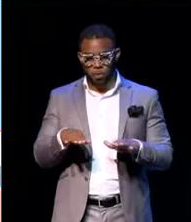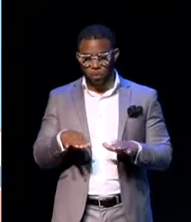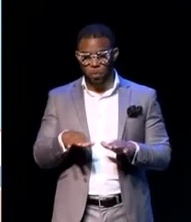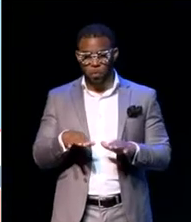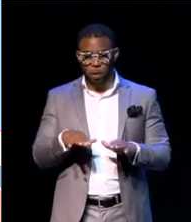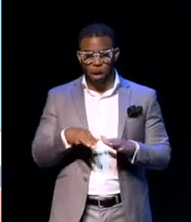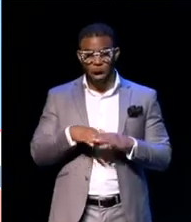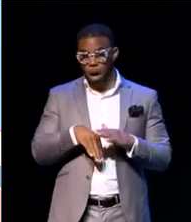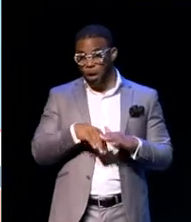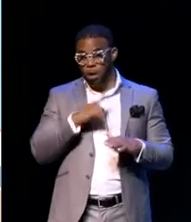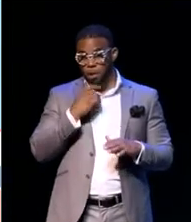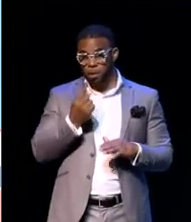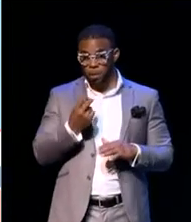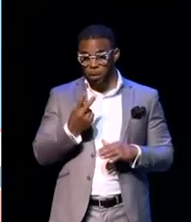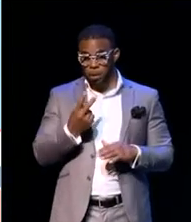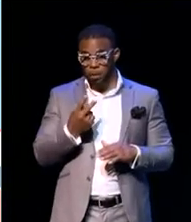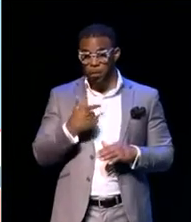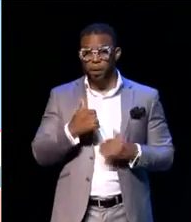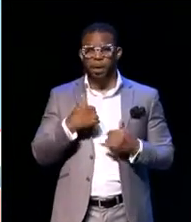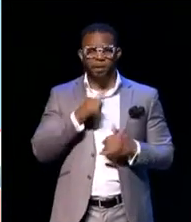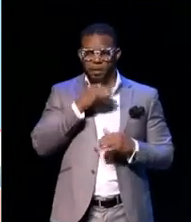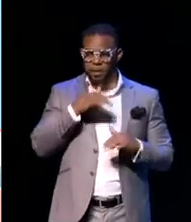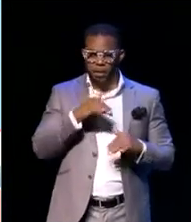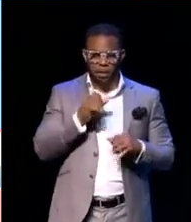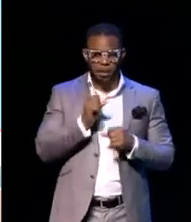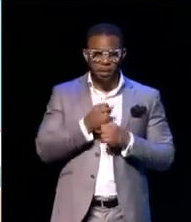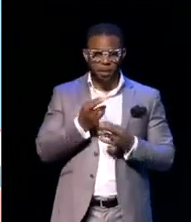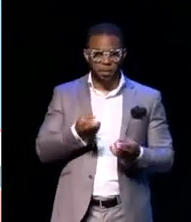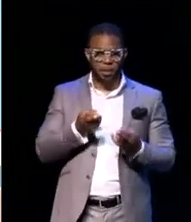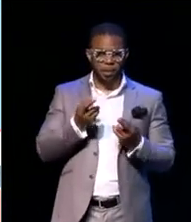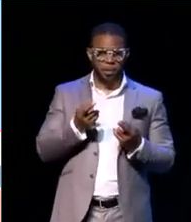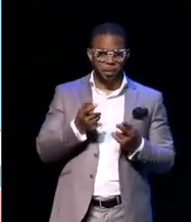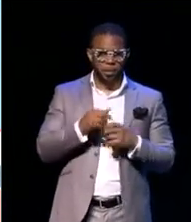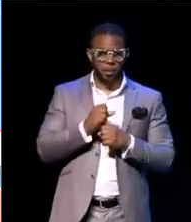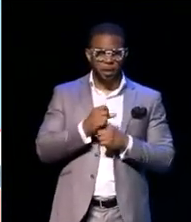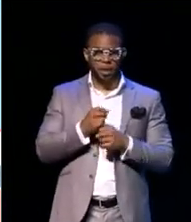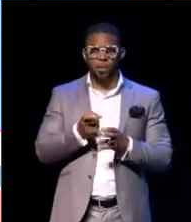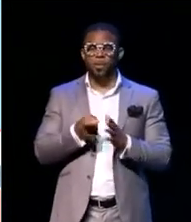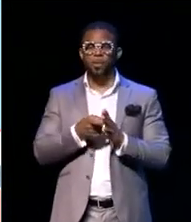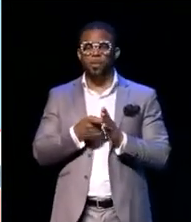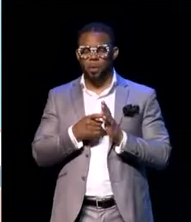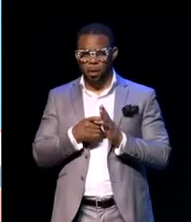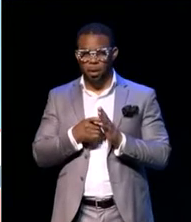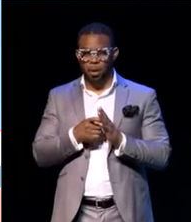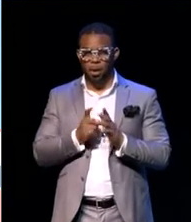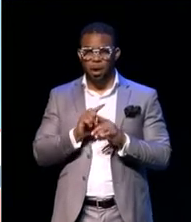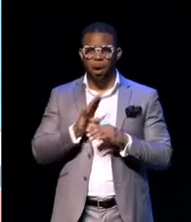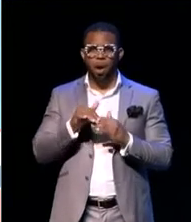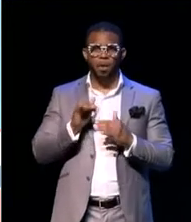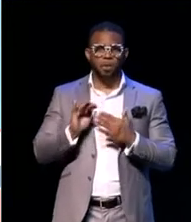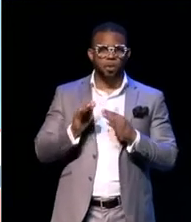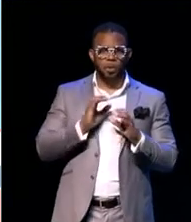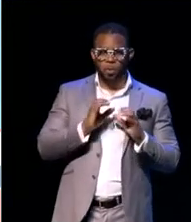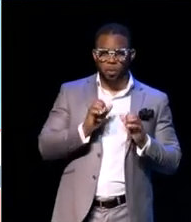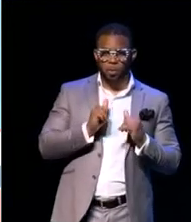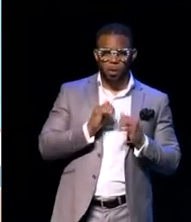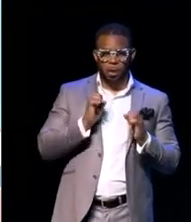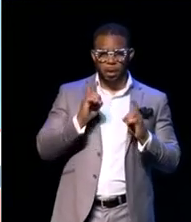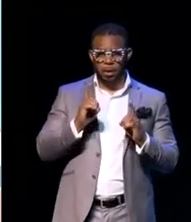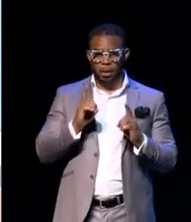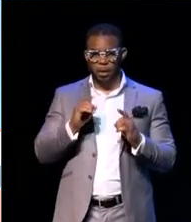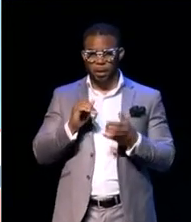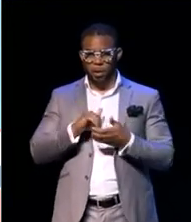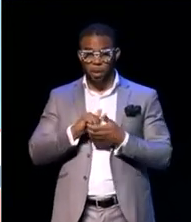children under 12, we have not yet made the recommendation to make it required, but all of our communication with our